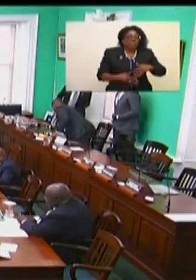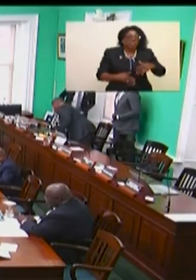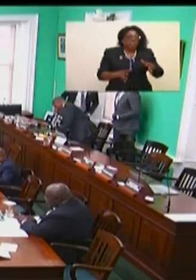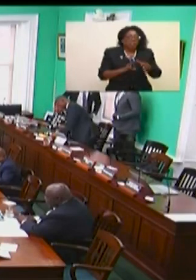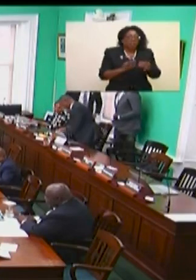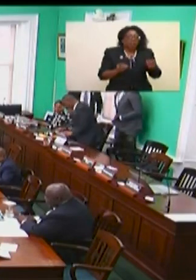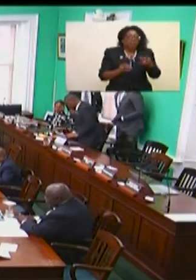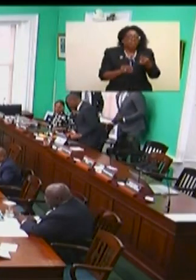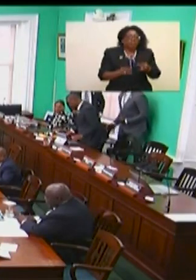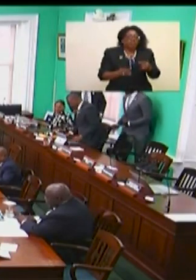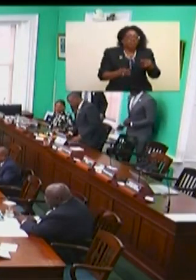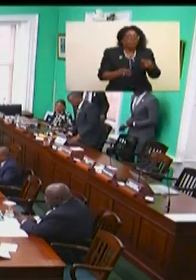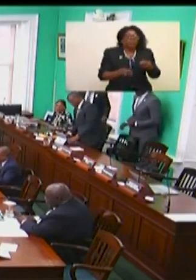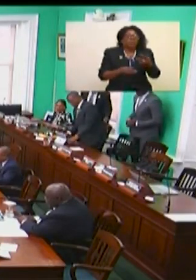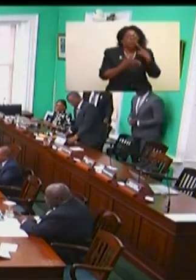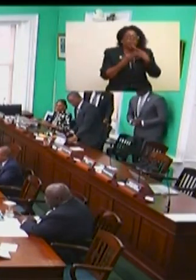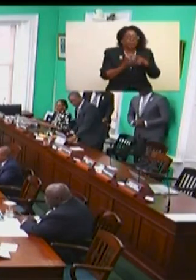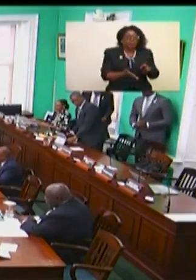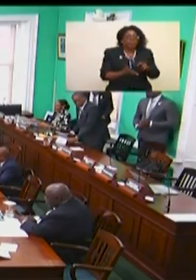by my colleagues.